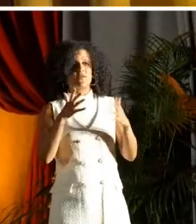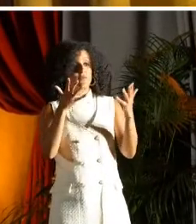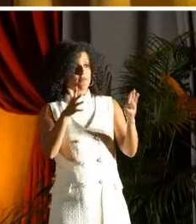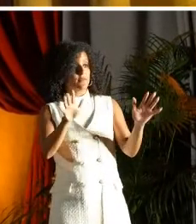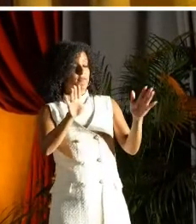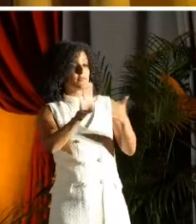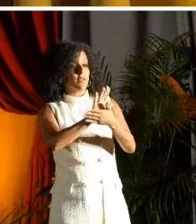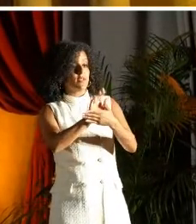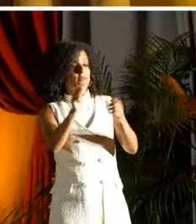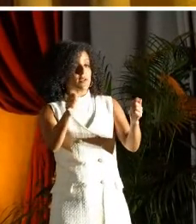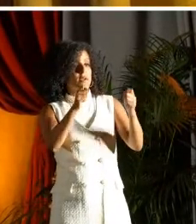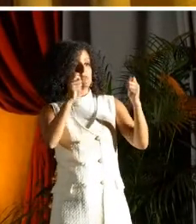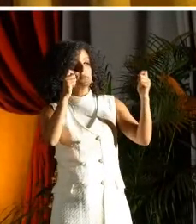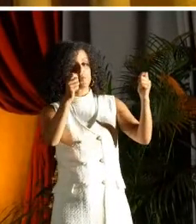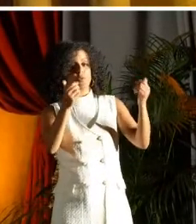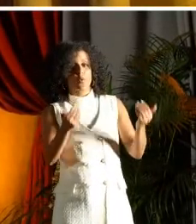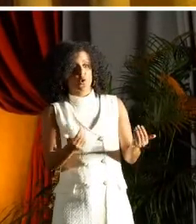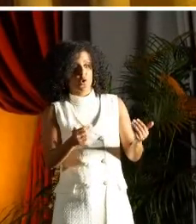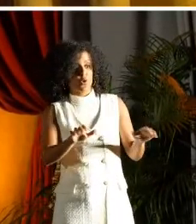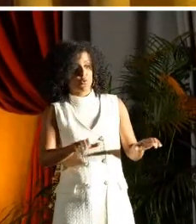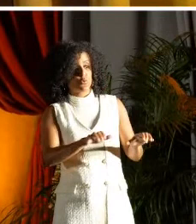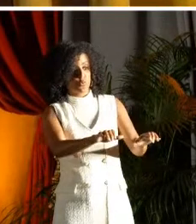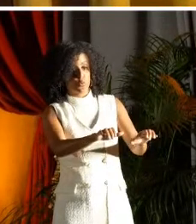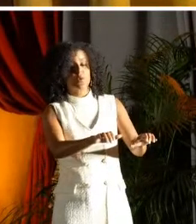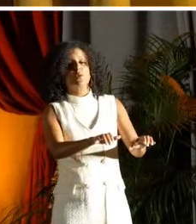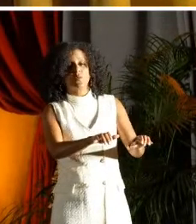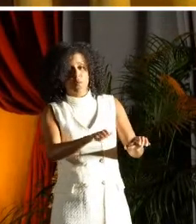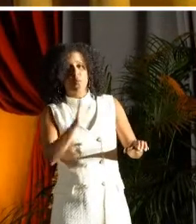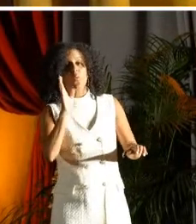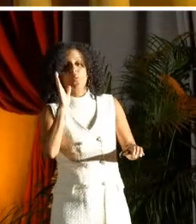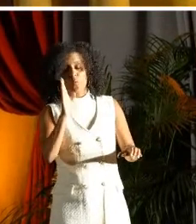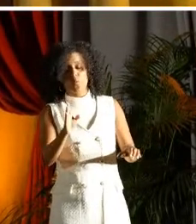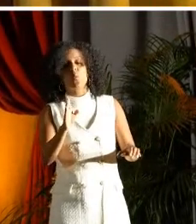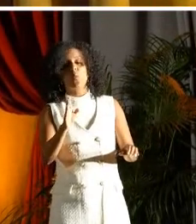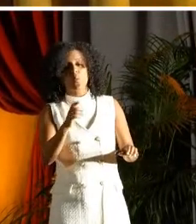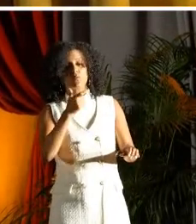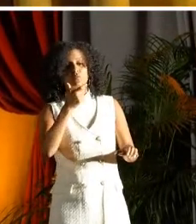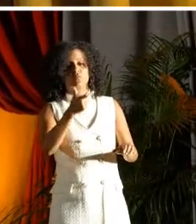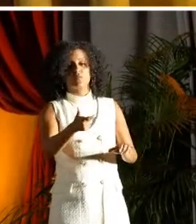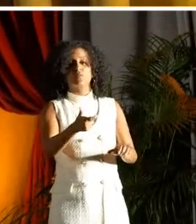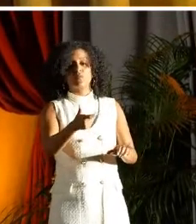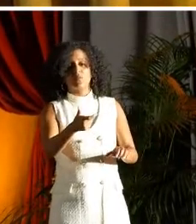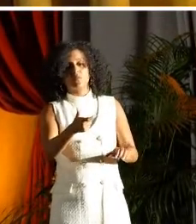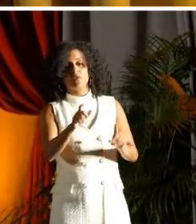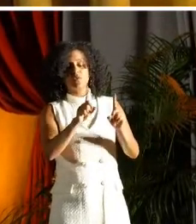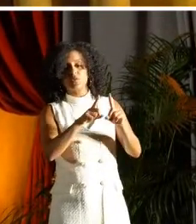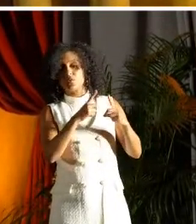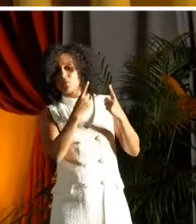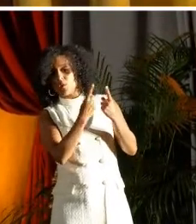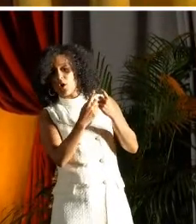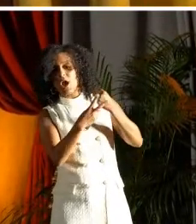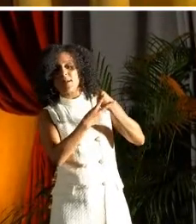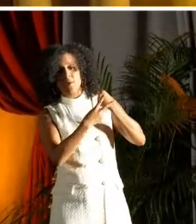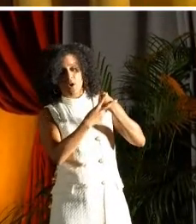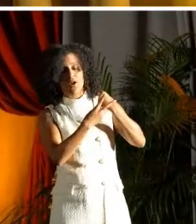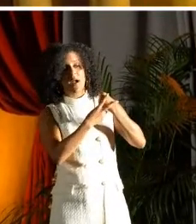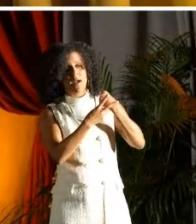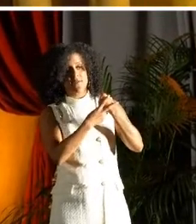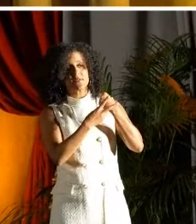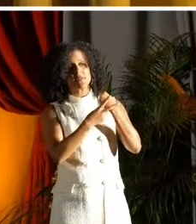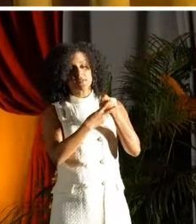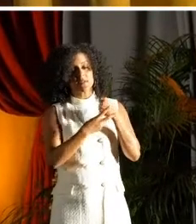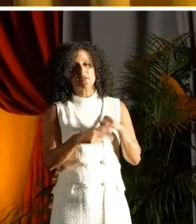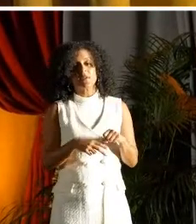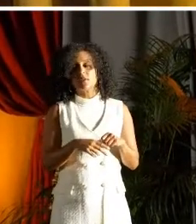festival run that we're currently going through right now, it'll be available online and through the Mississippi Department of Archives and History. It'll also come